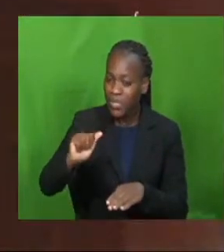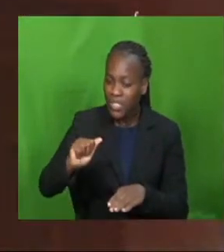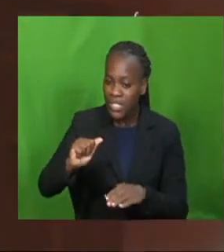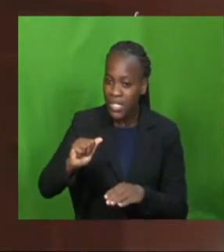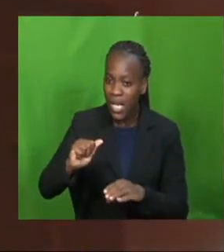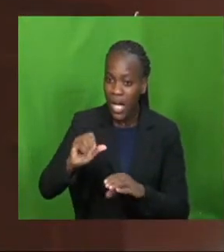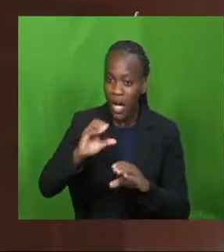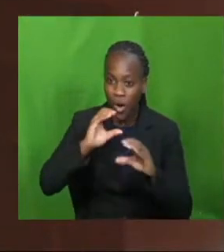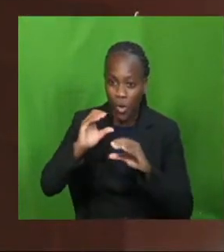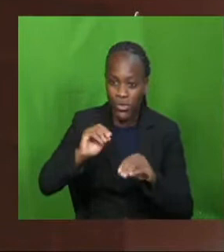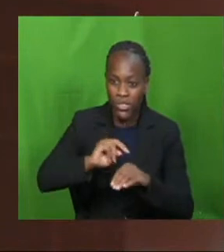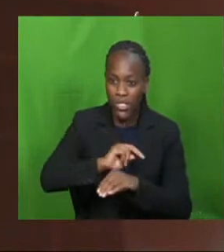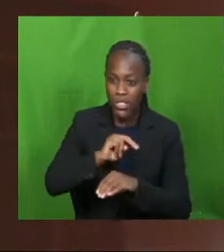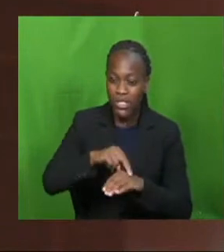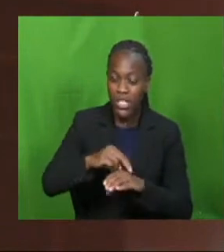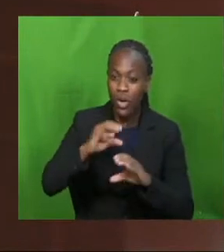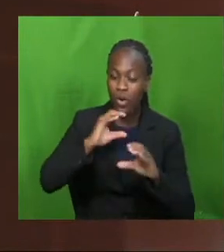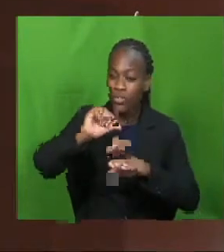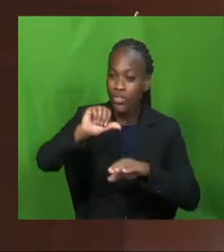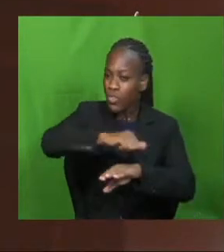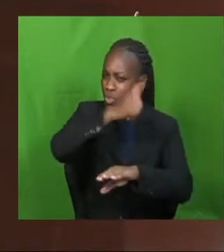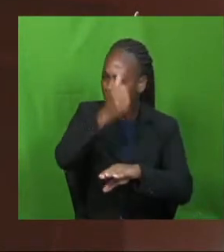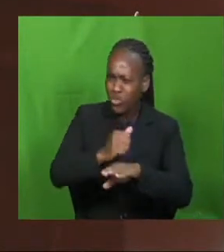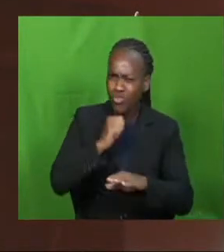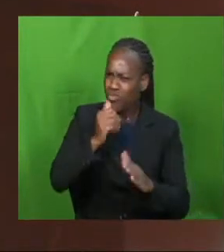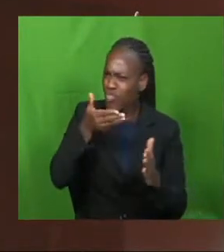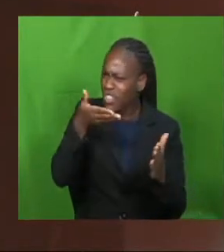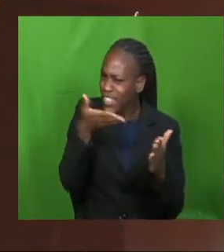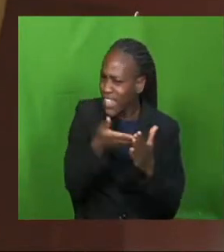Communications Authority. Yet